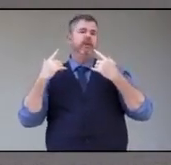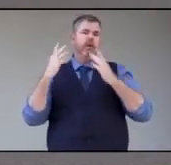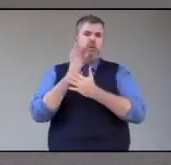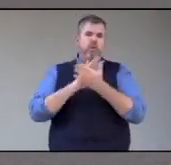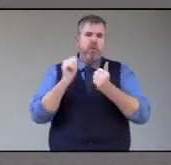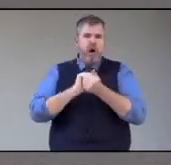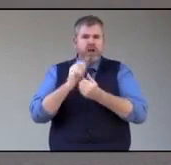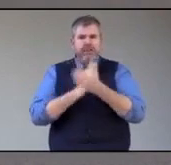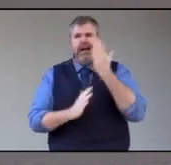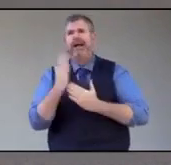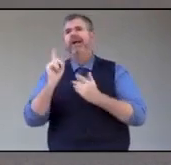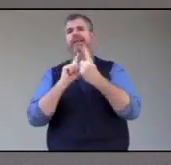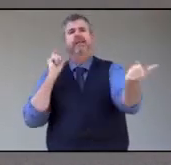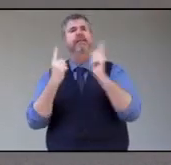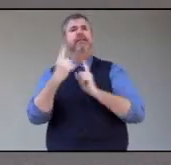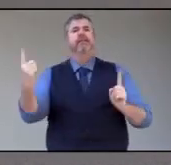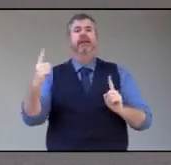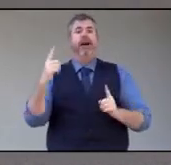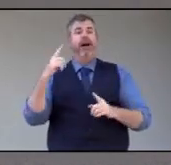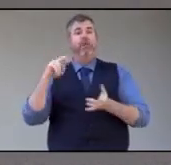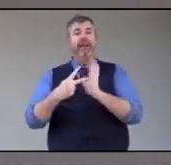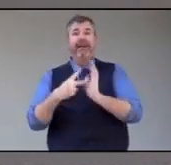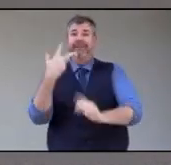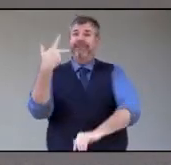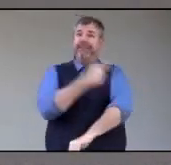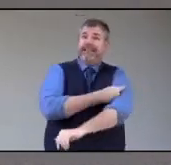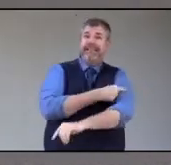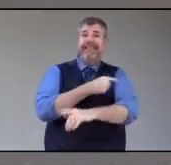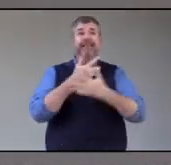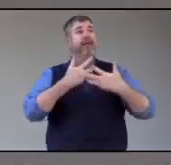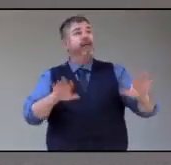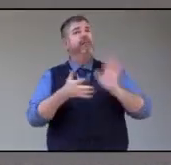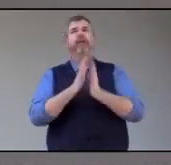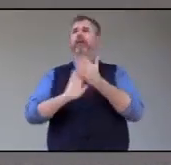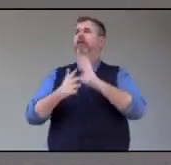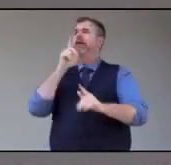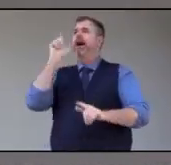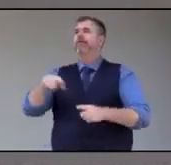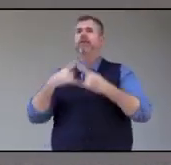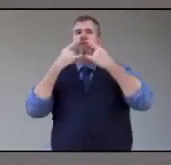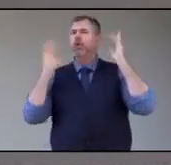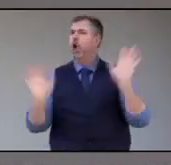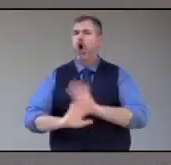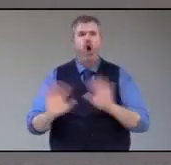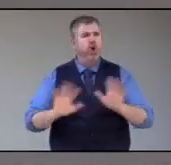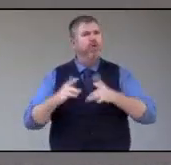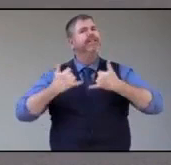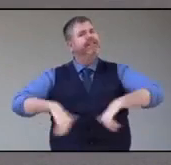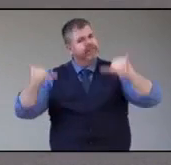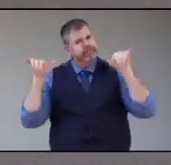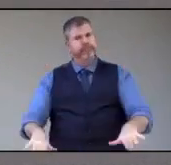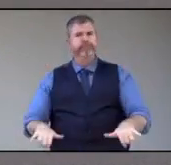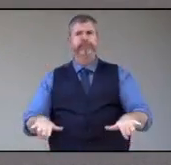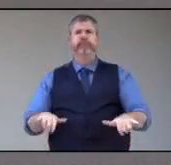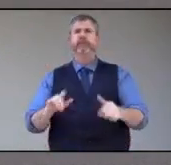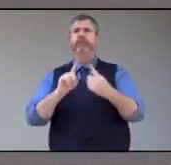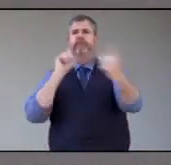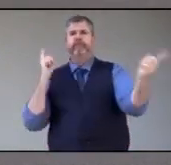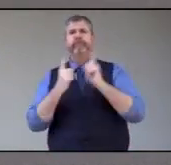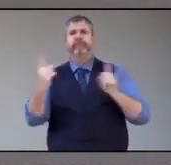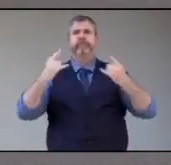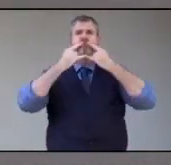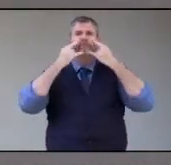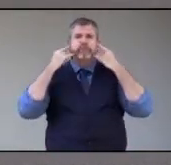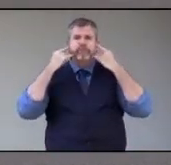It won't be under control until we have a high level of herd immunity, meaning up to 80% or more of our community